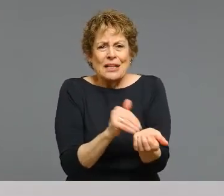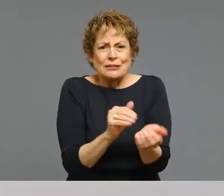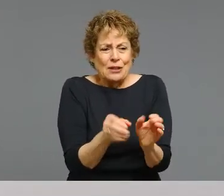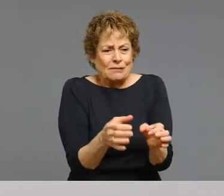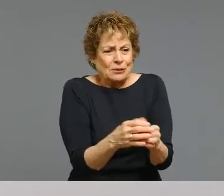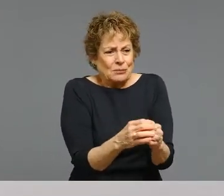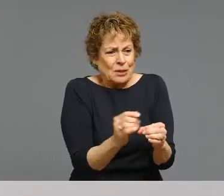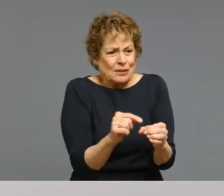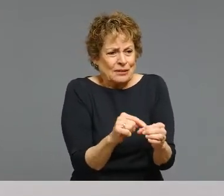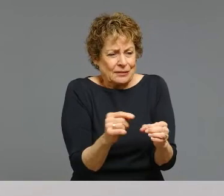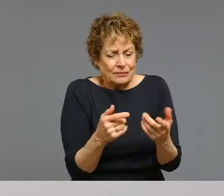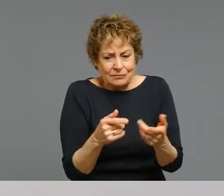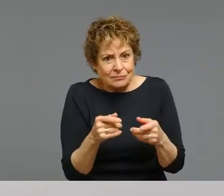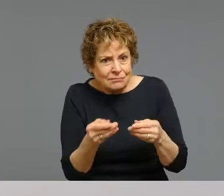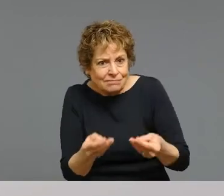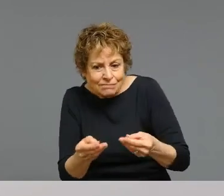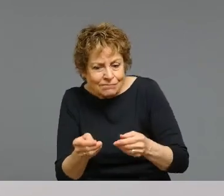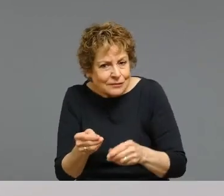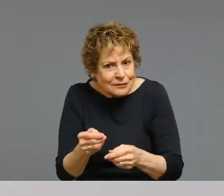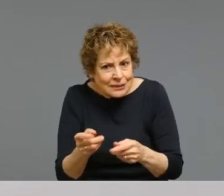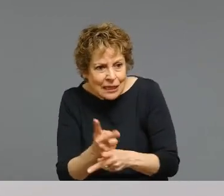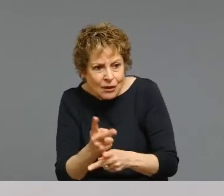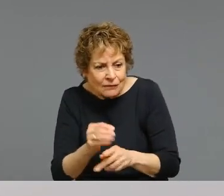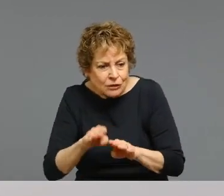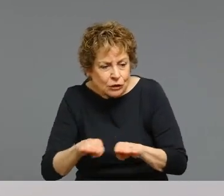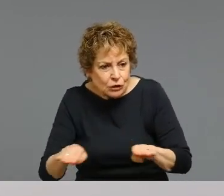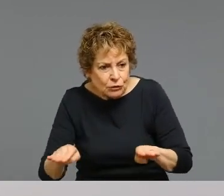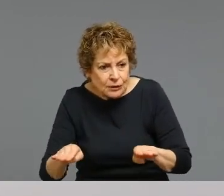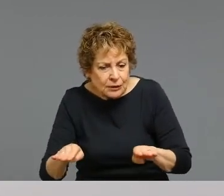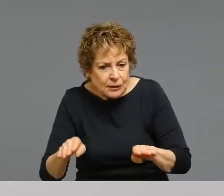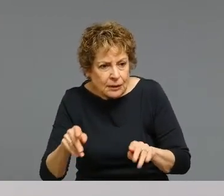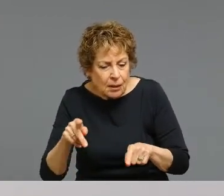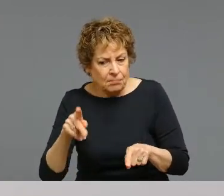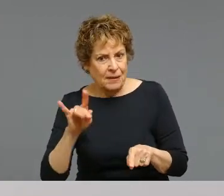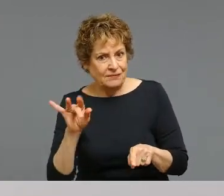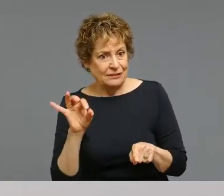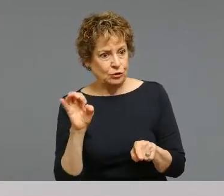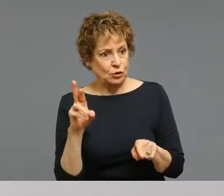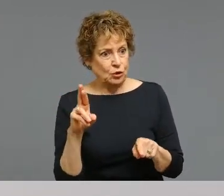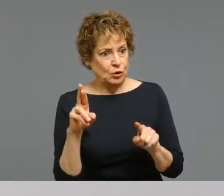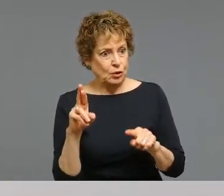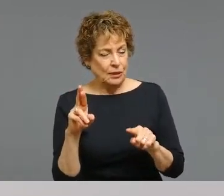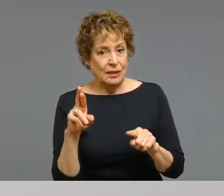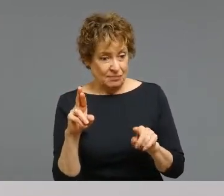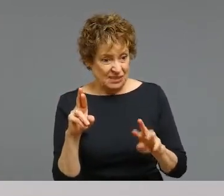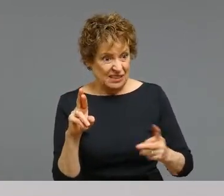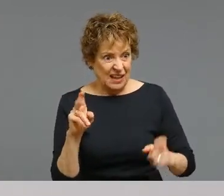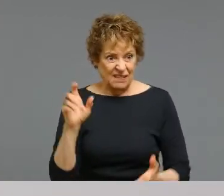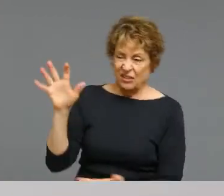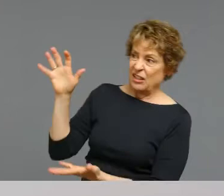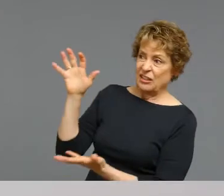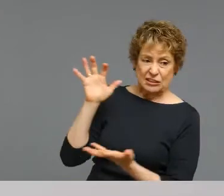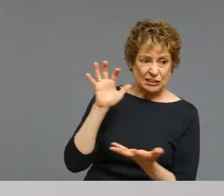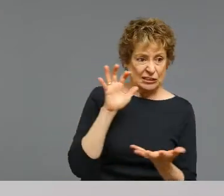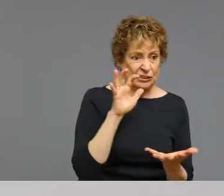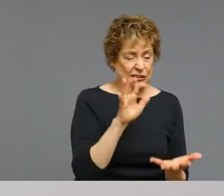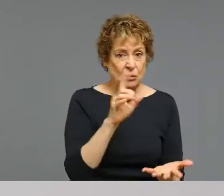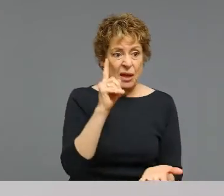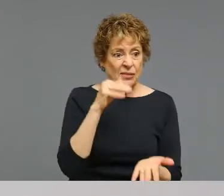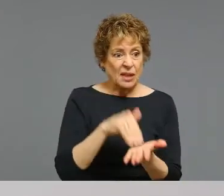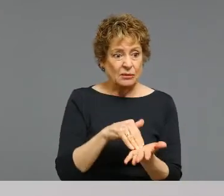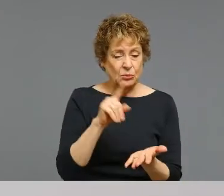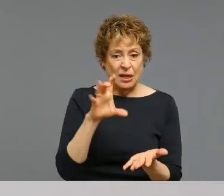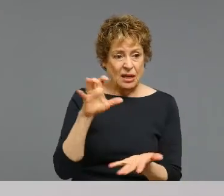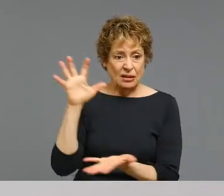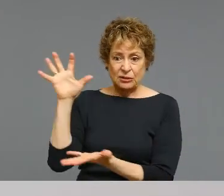we're still getting the big number of doses. Like you still have to order that 1,140 doses. There are some